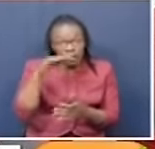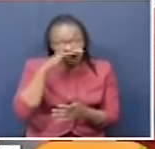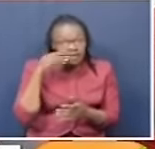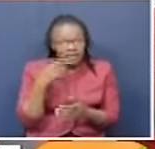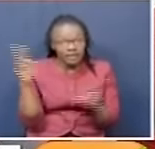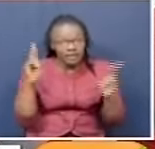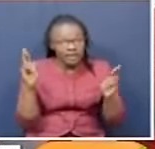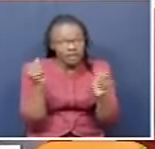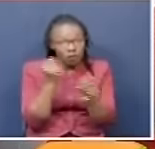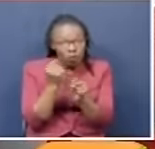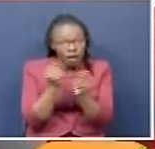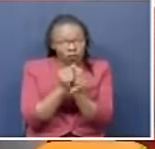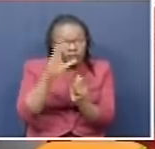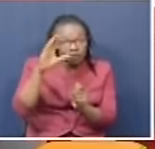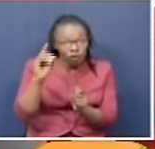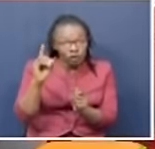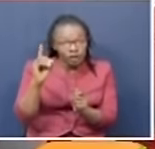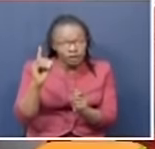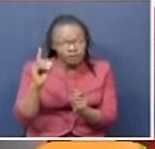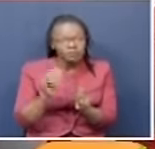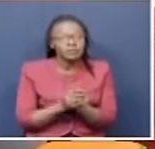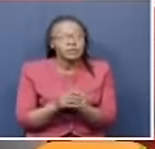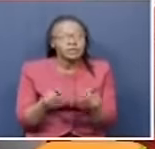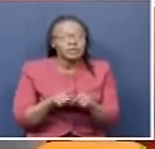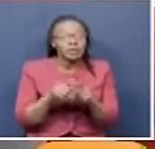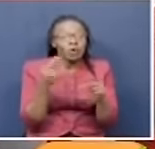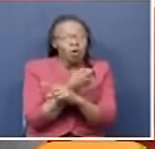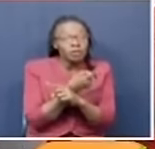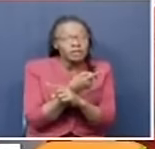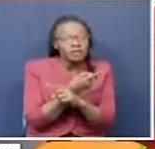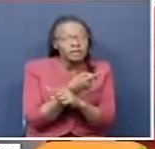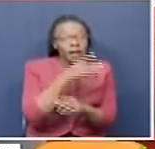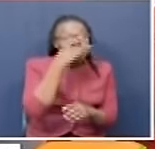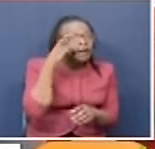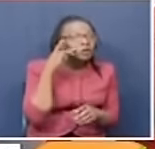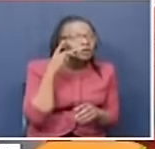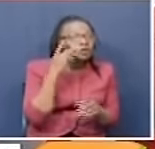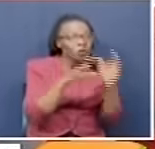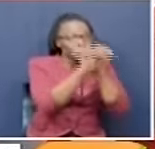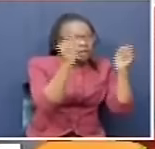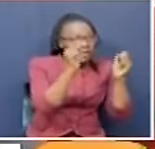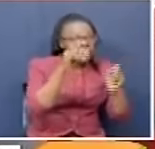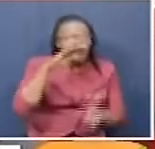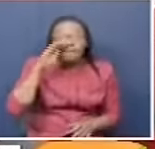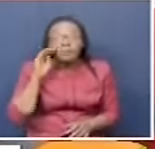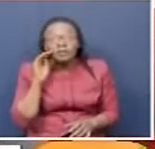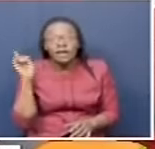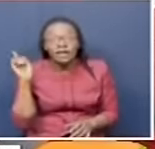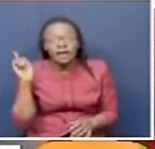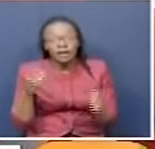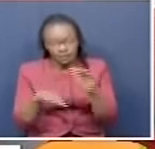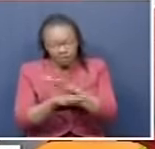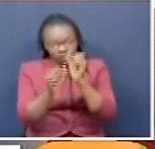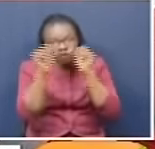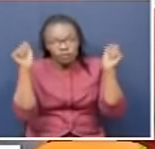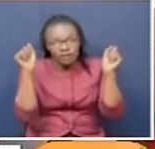it's possible. And Kalonzo is deputy, and the opposite again. What if it's Kalonzo president and Musalia the